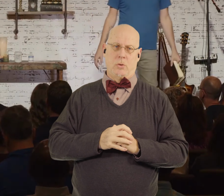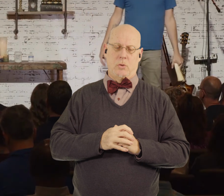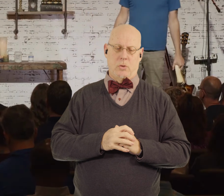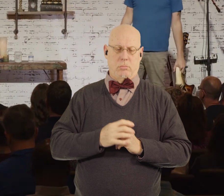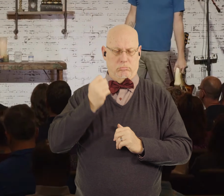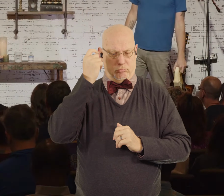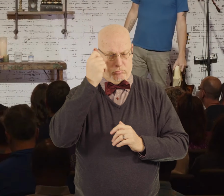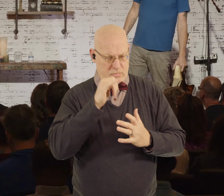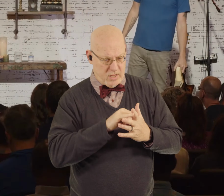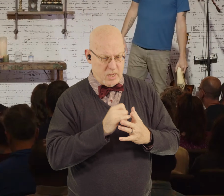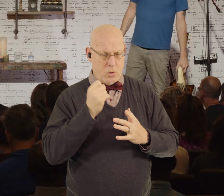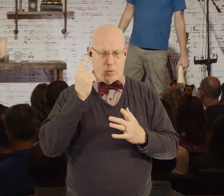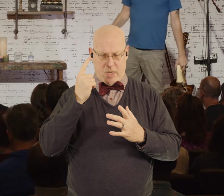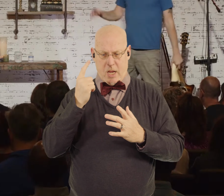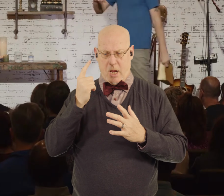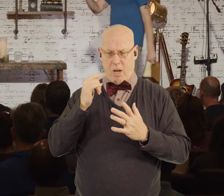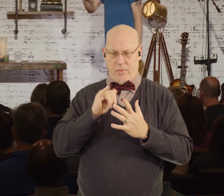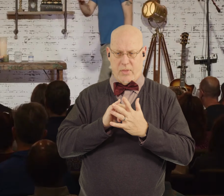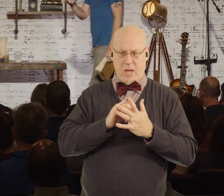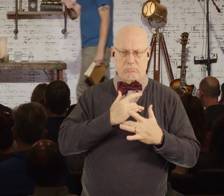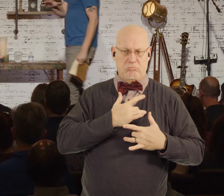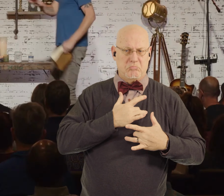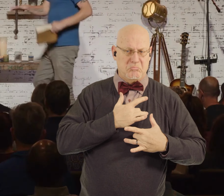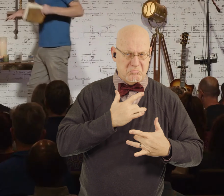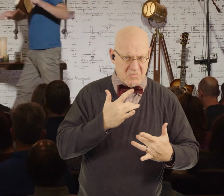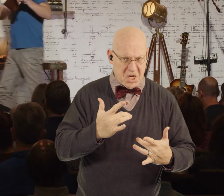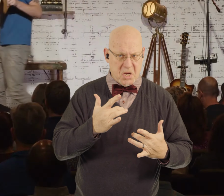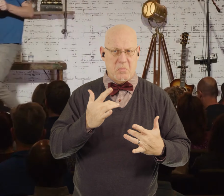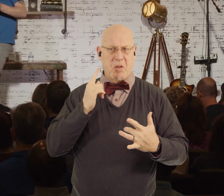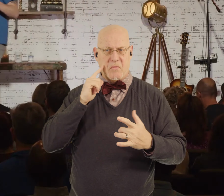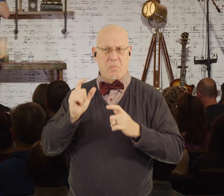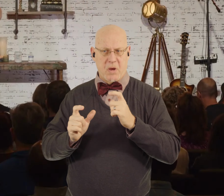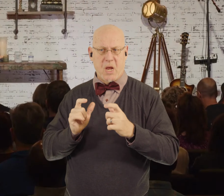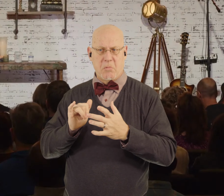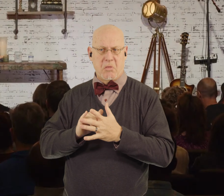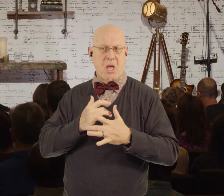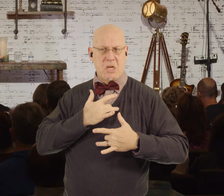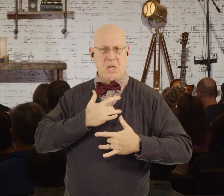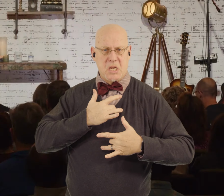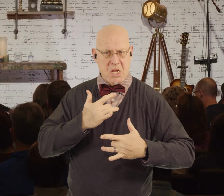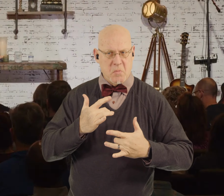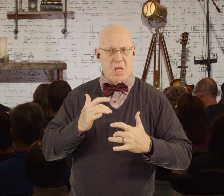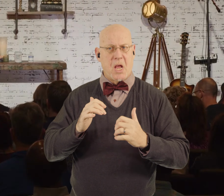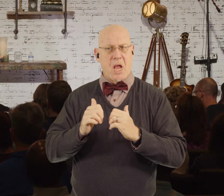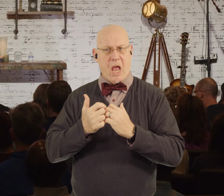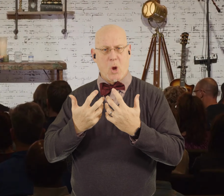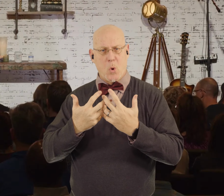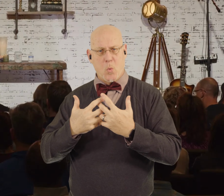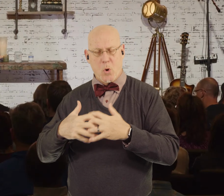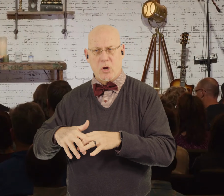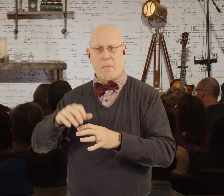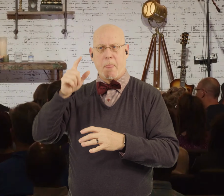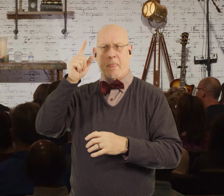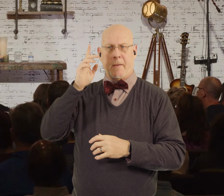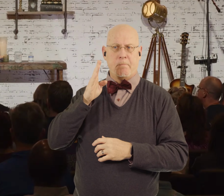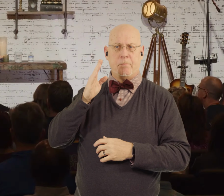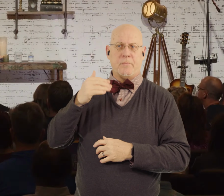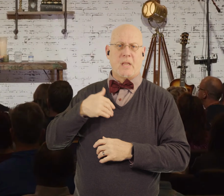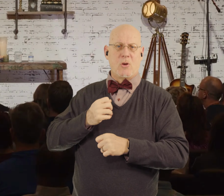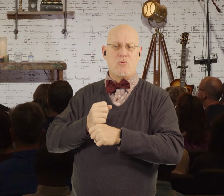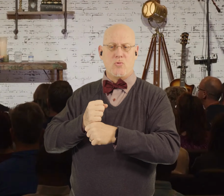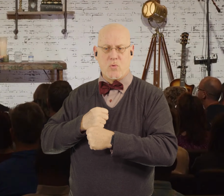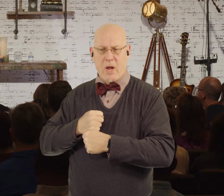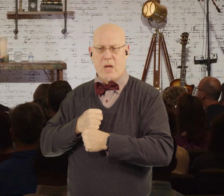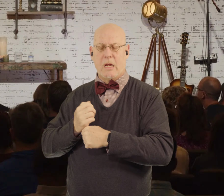compassion. And we understand that. We understand that, typically speaking of humanity, that's typically how it works,